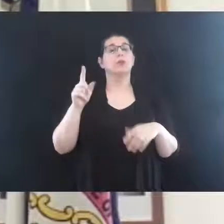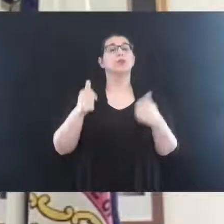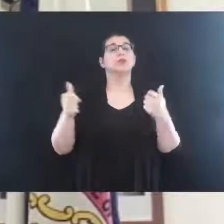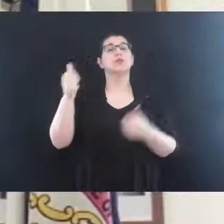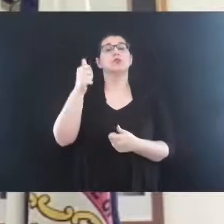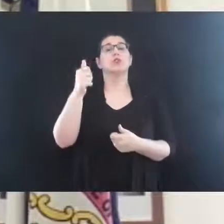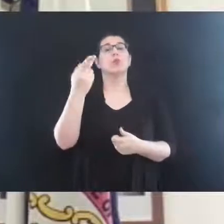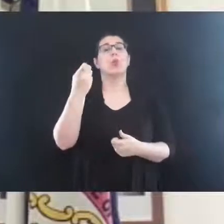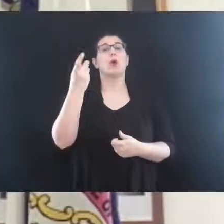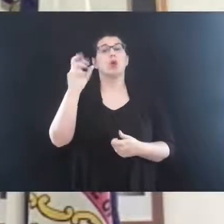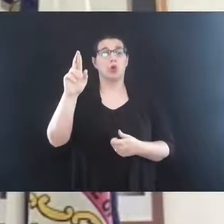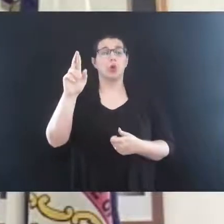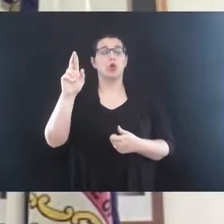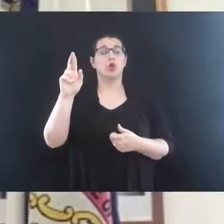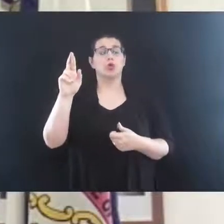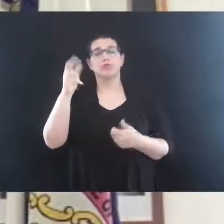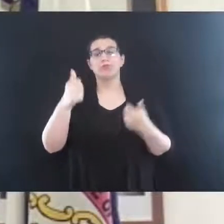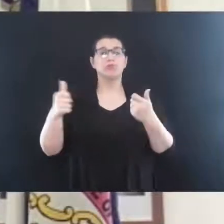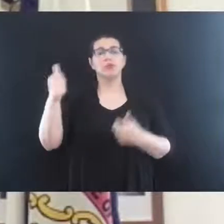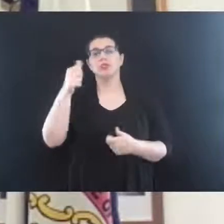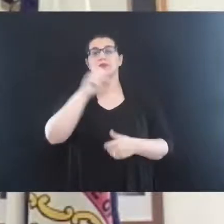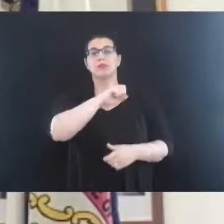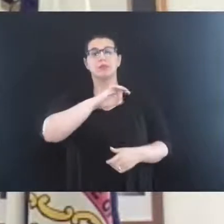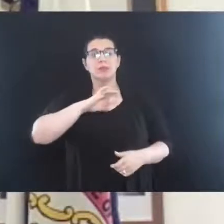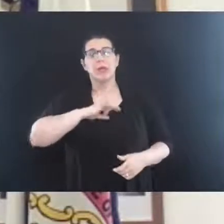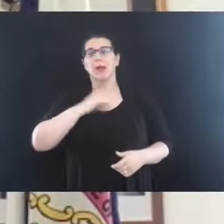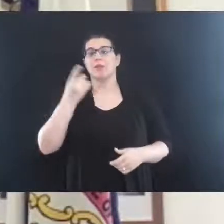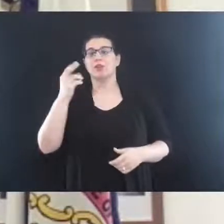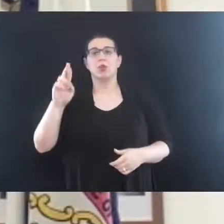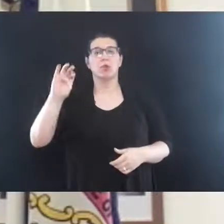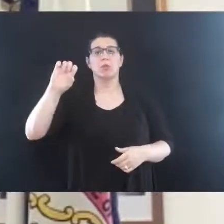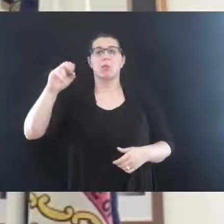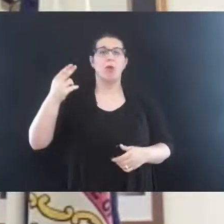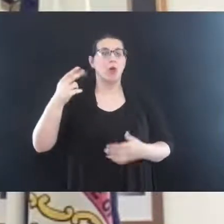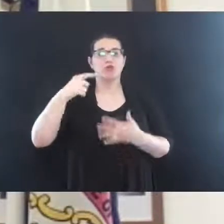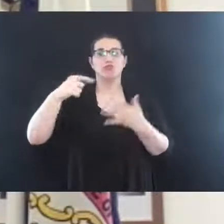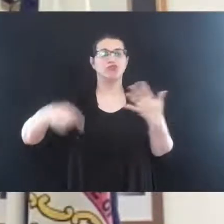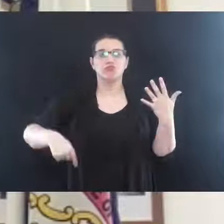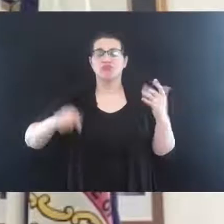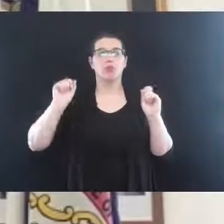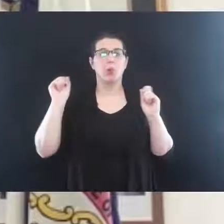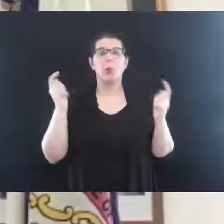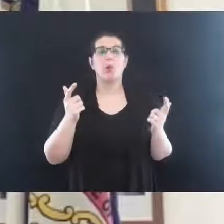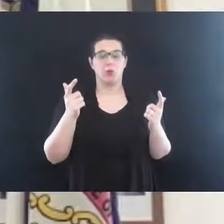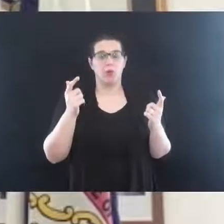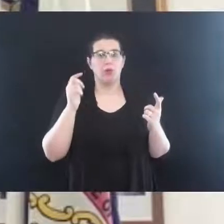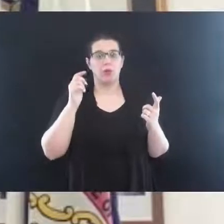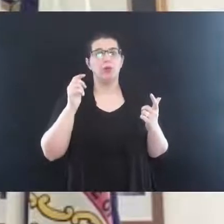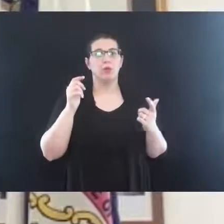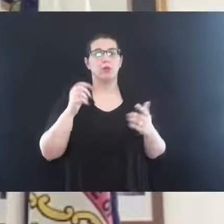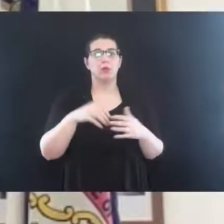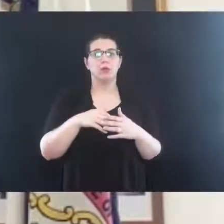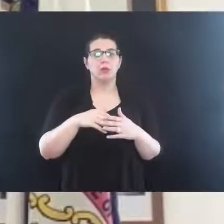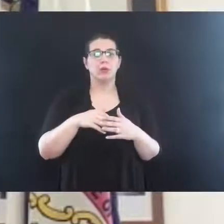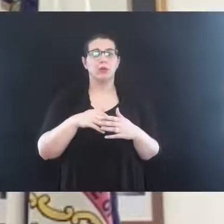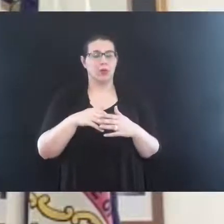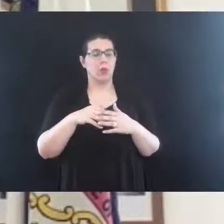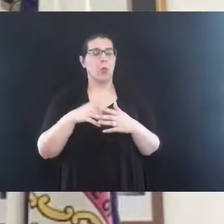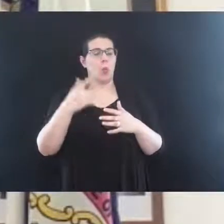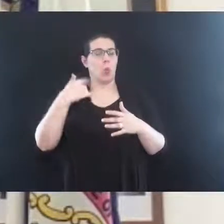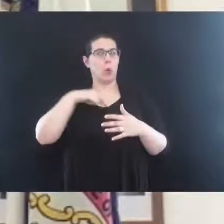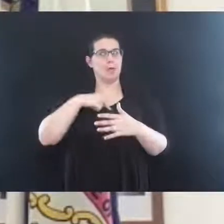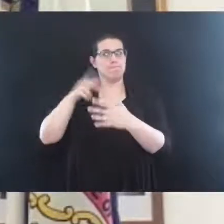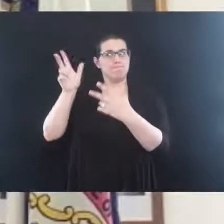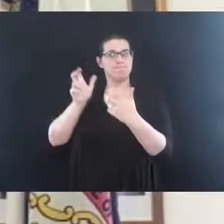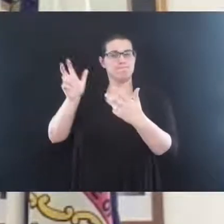Hoyer, your Chief of Staff, Dr. Marsh, and everyone else, basically what you all were working on. Our responsibility, we believe